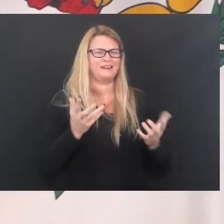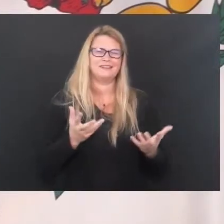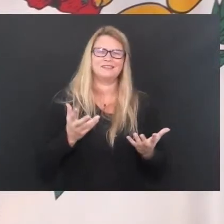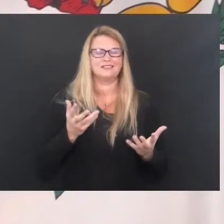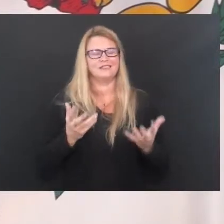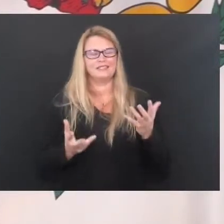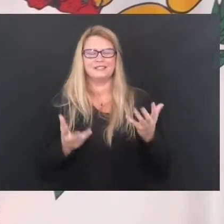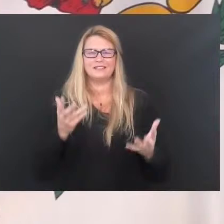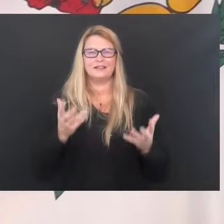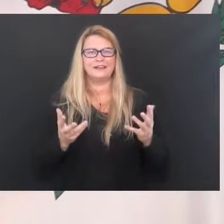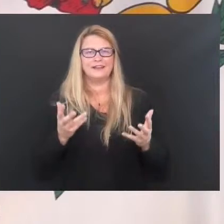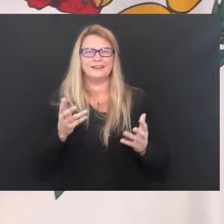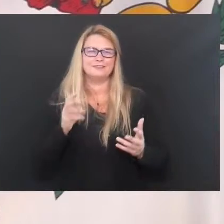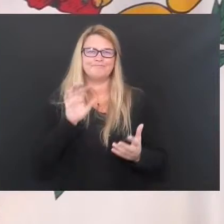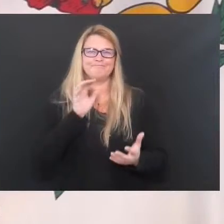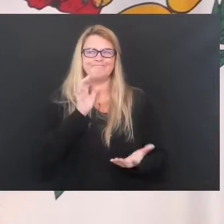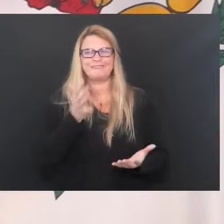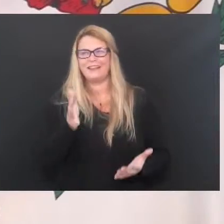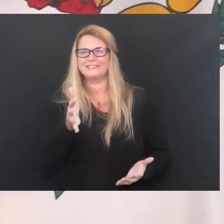kind of